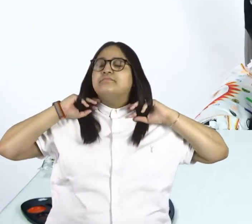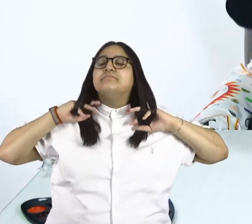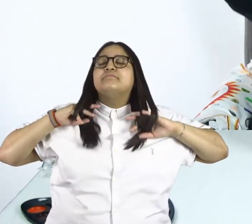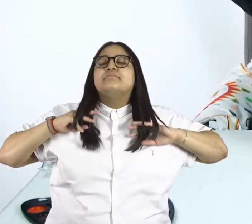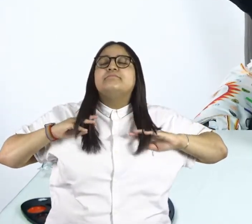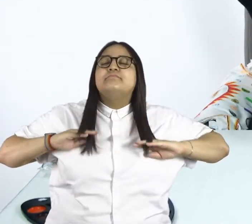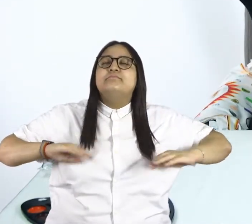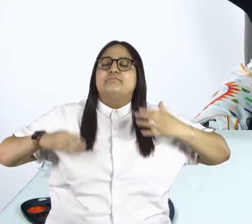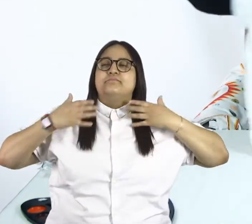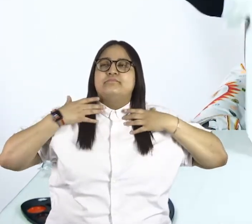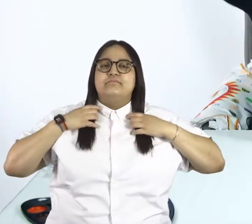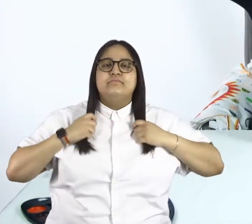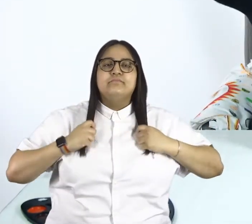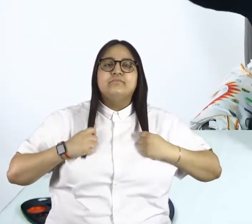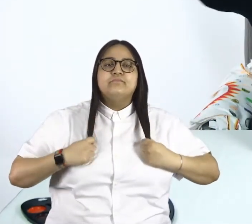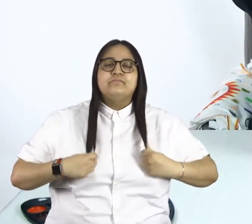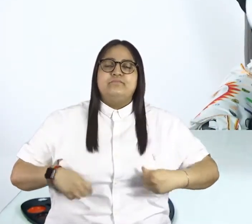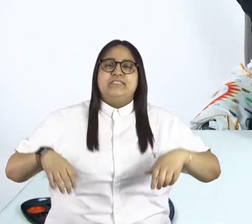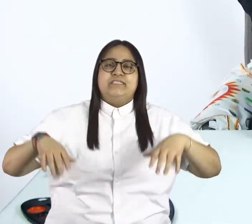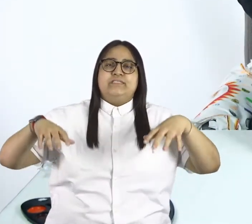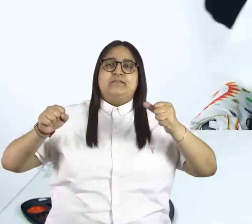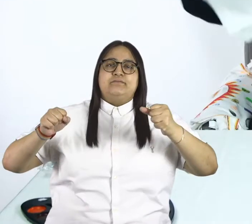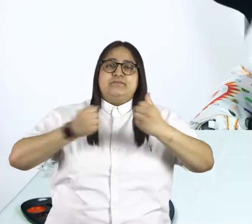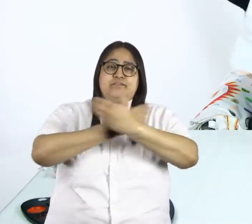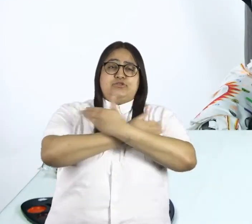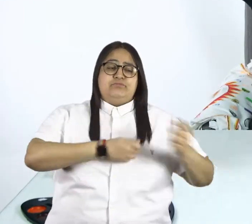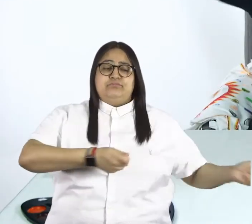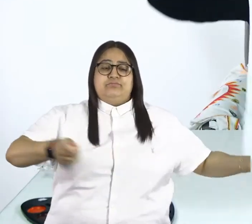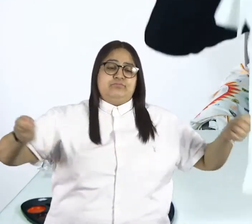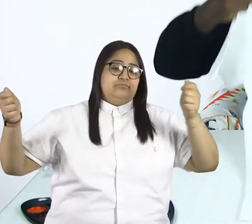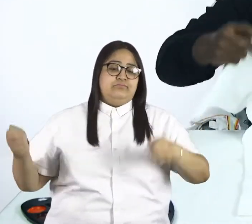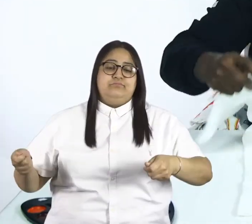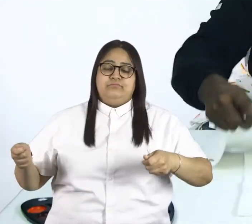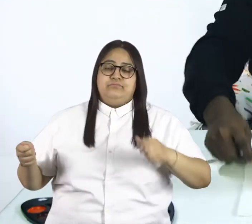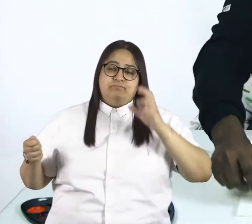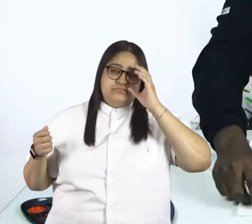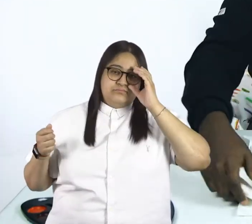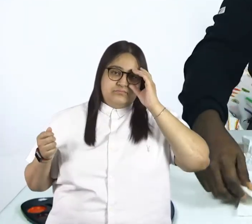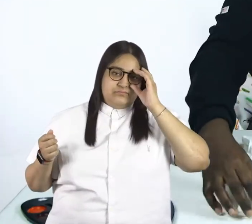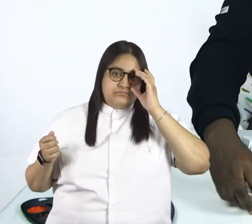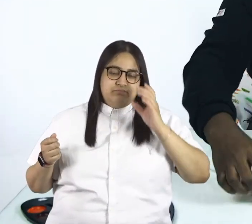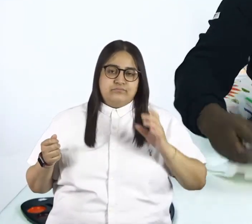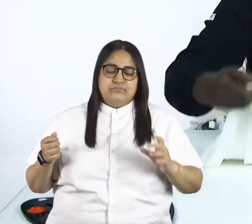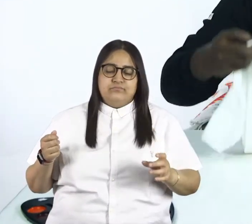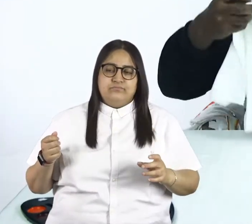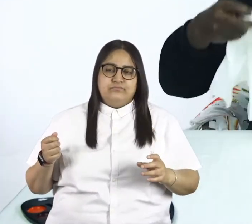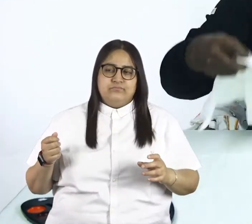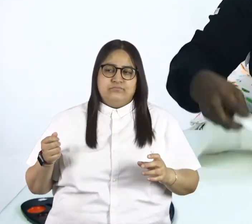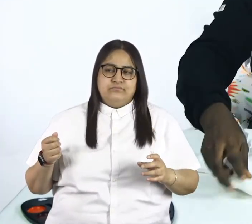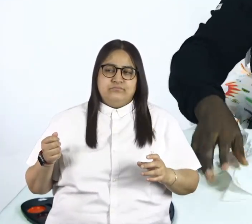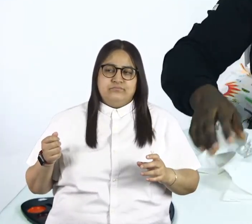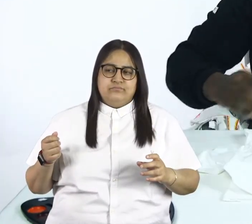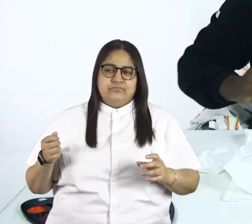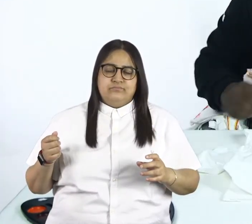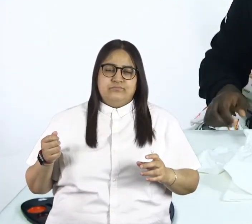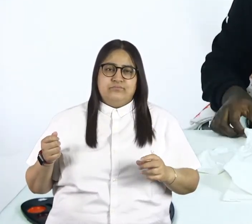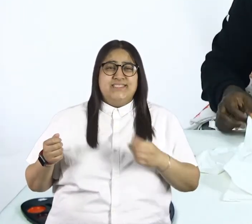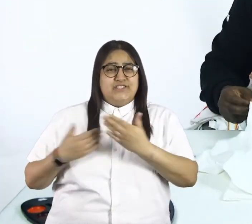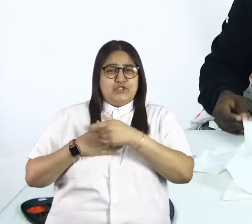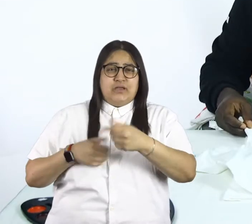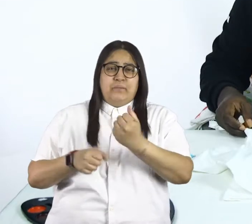Start with your plain t-shirt. Now, when it comes to t-shirt making, like I've said before, you can be as free as you